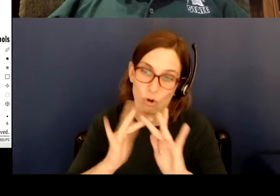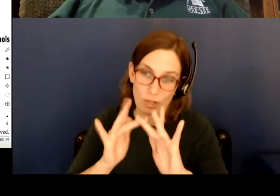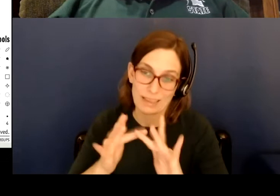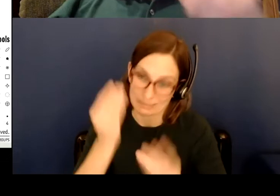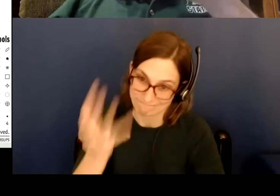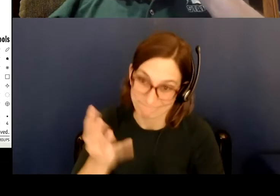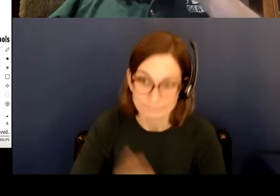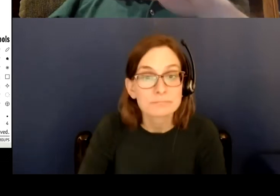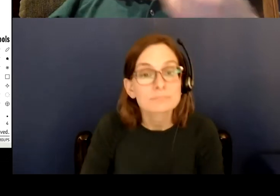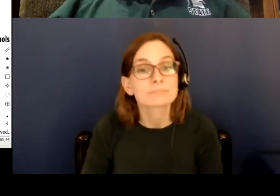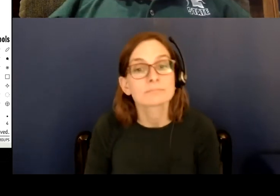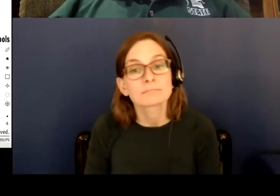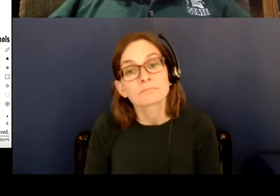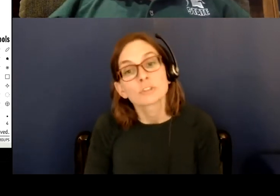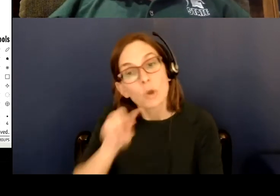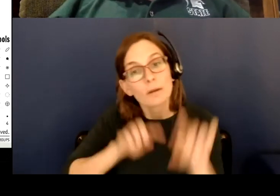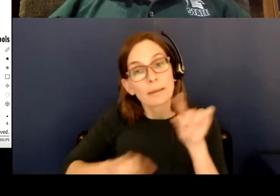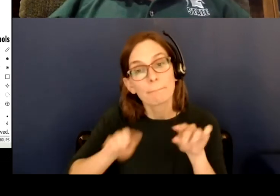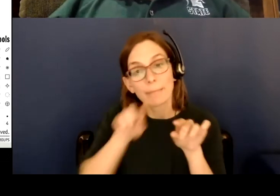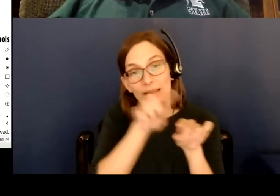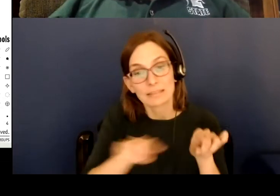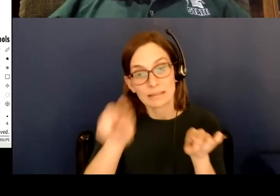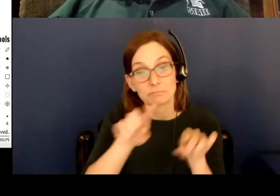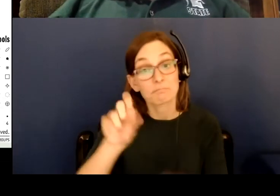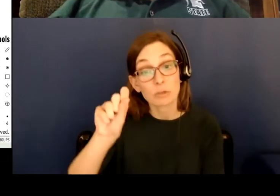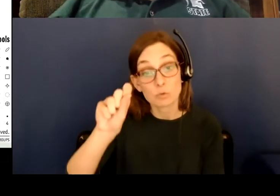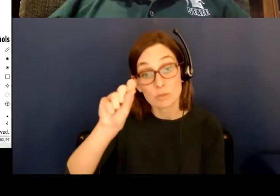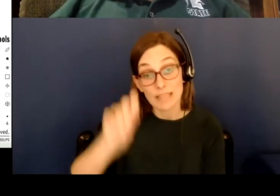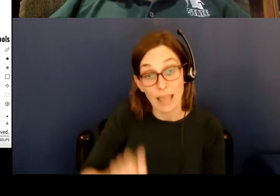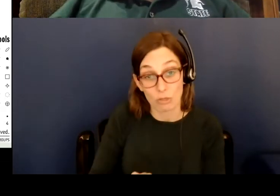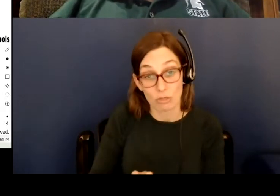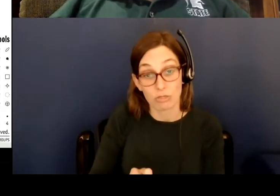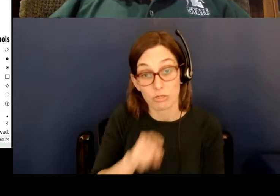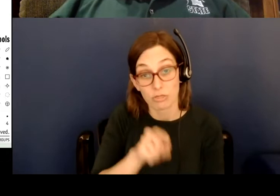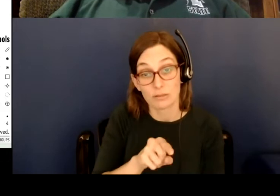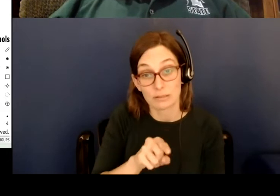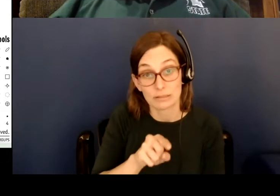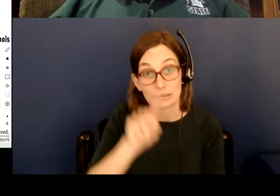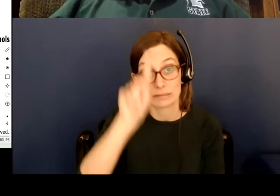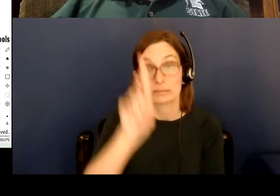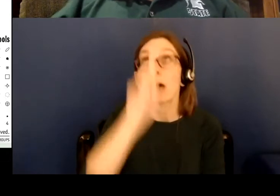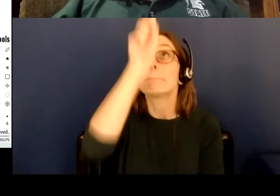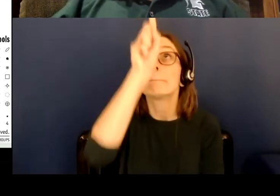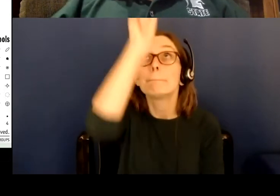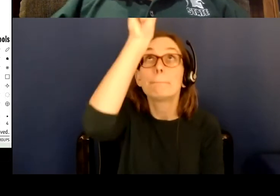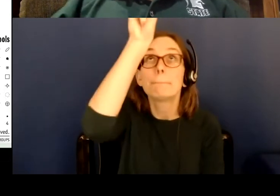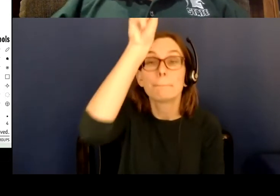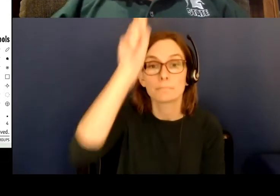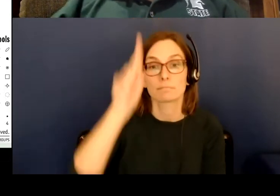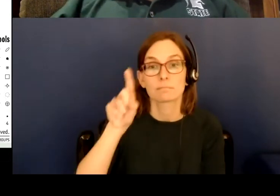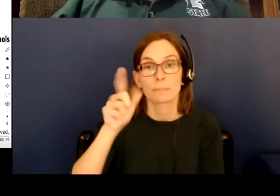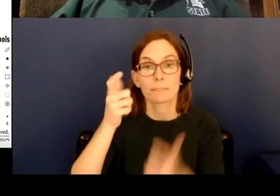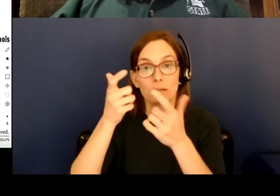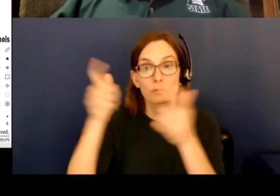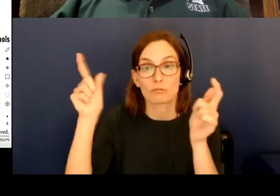But anyway, getting back to where we were, here's south, and here's the zenith, and there's the great square of Pegasus